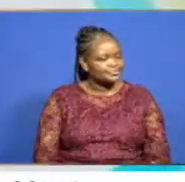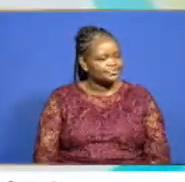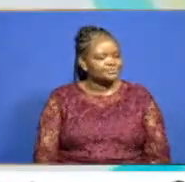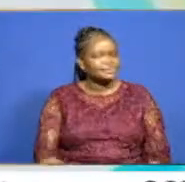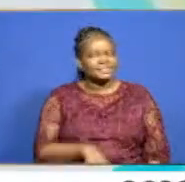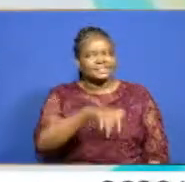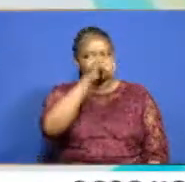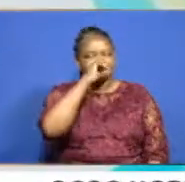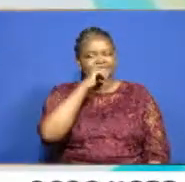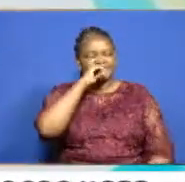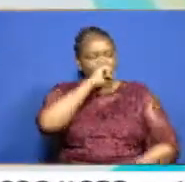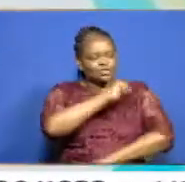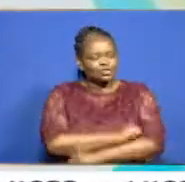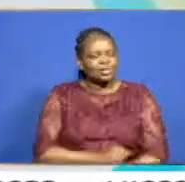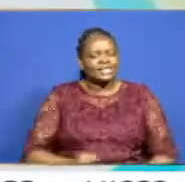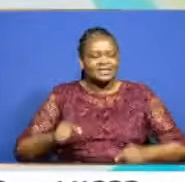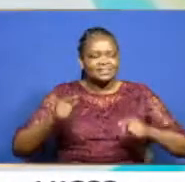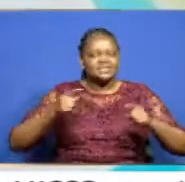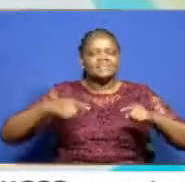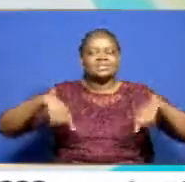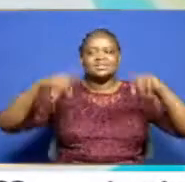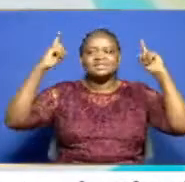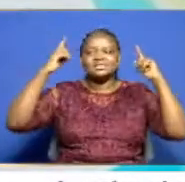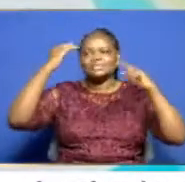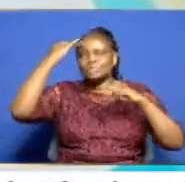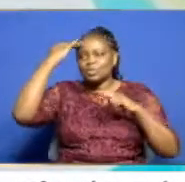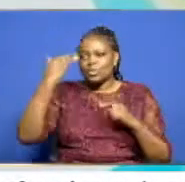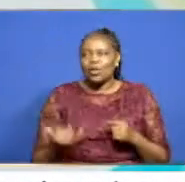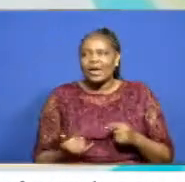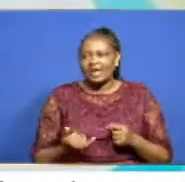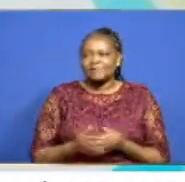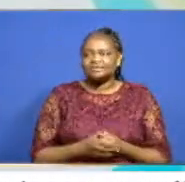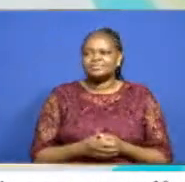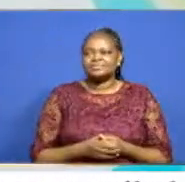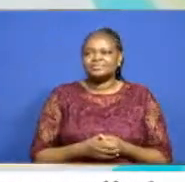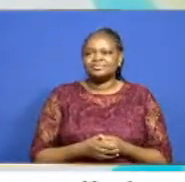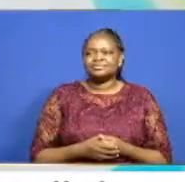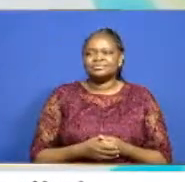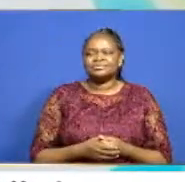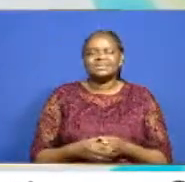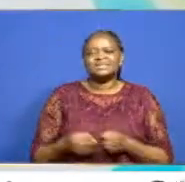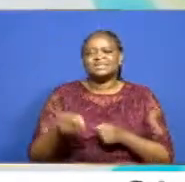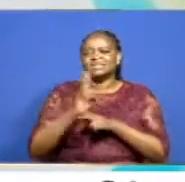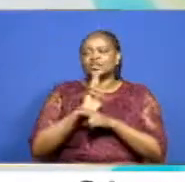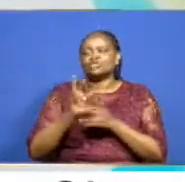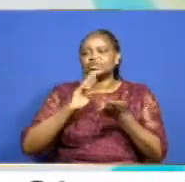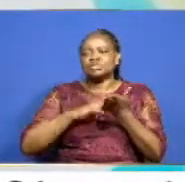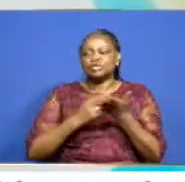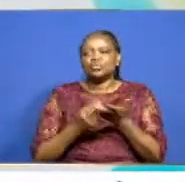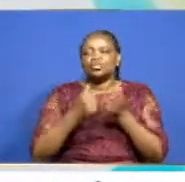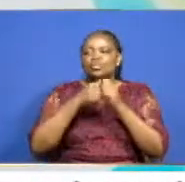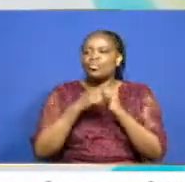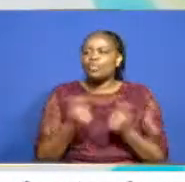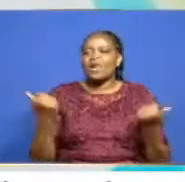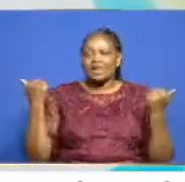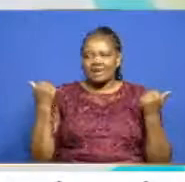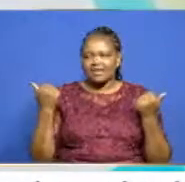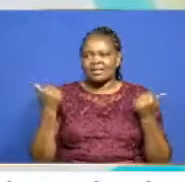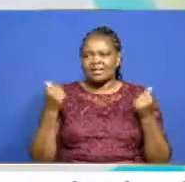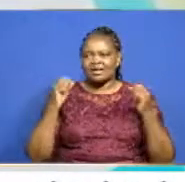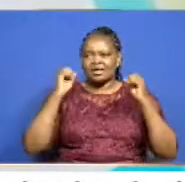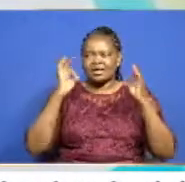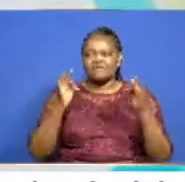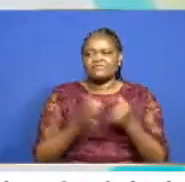schools have succeeded because of efficient use of resources that is available to them. If we are to